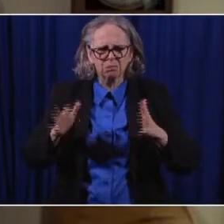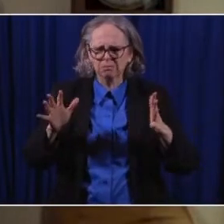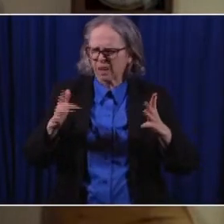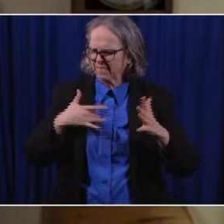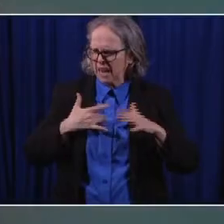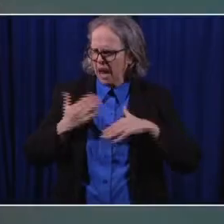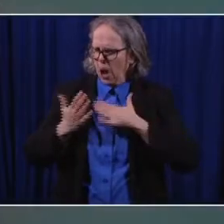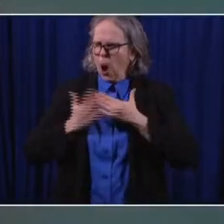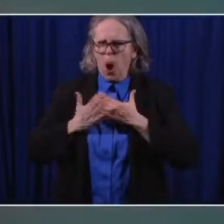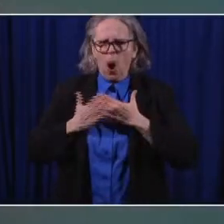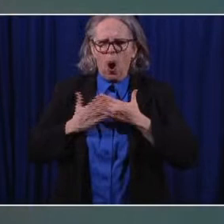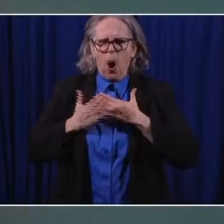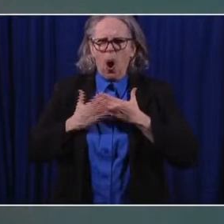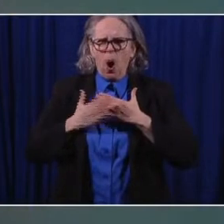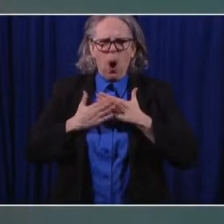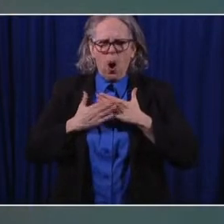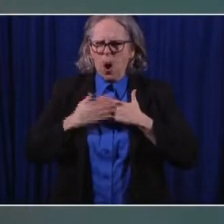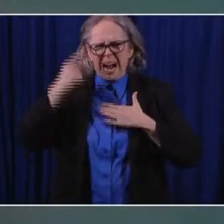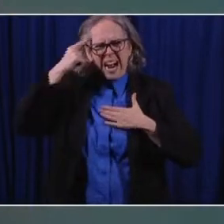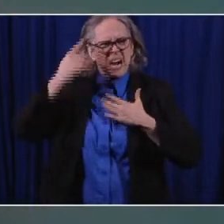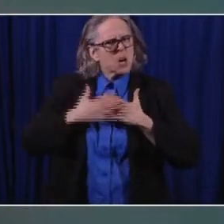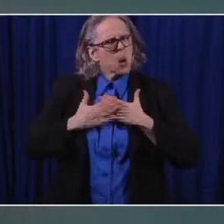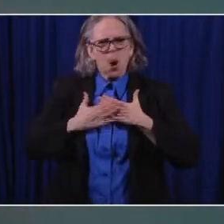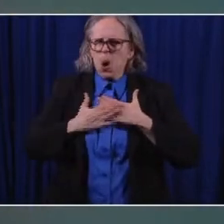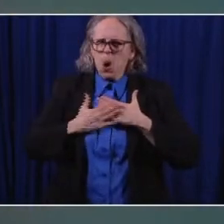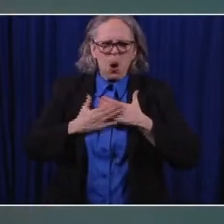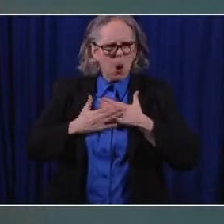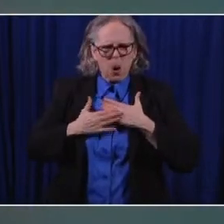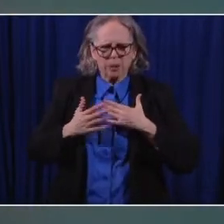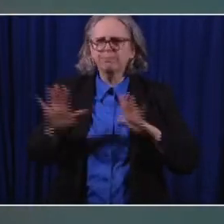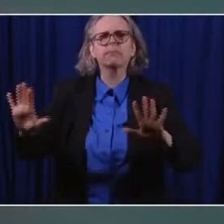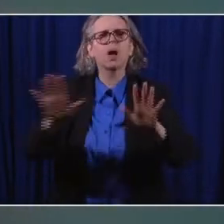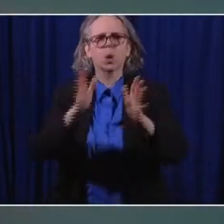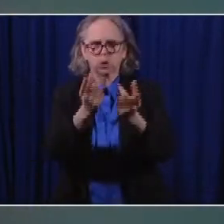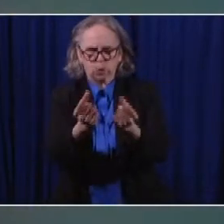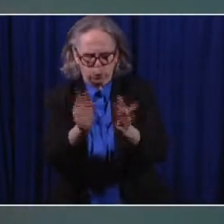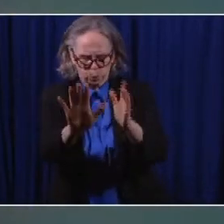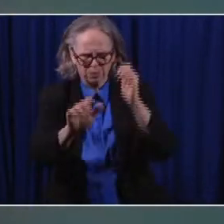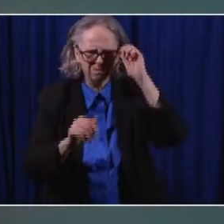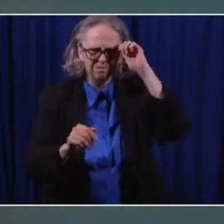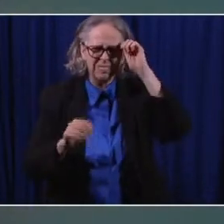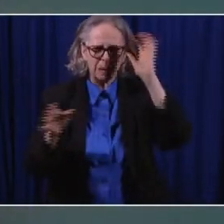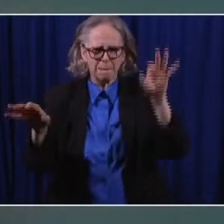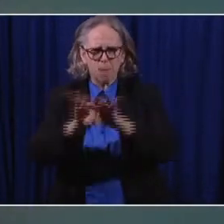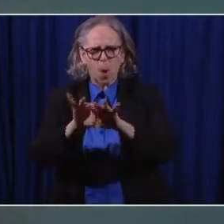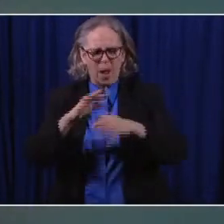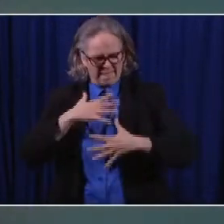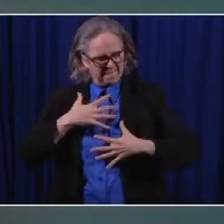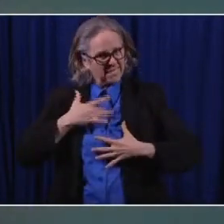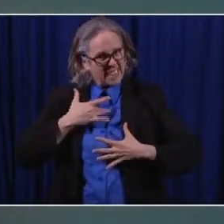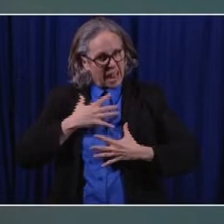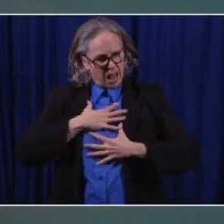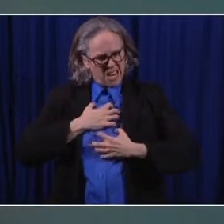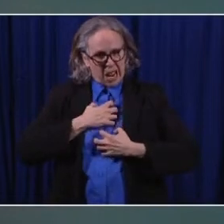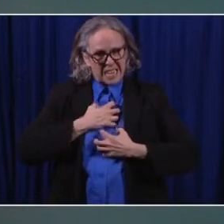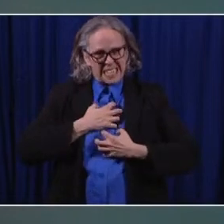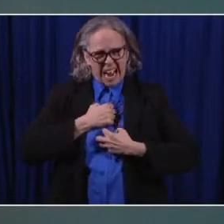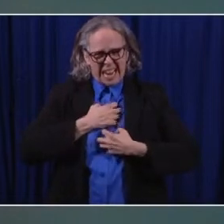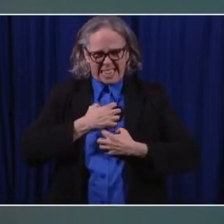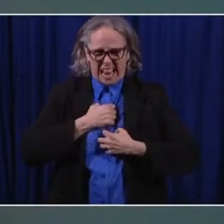Really, what we've seen for COVID-19 is really the difficulty breathing. That's